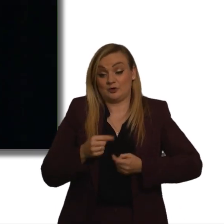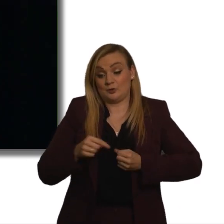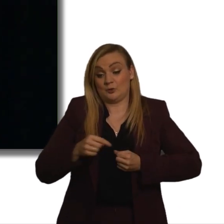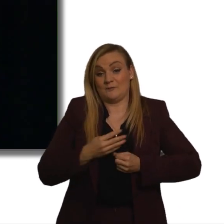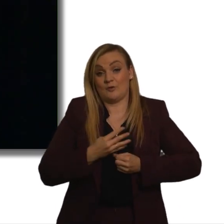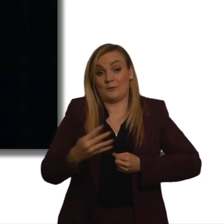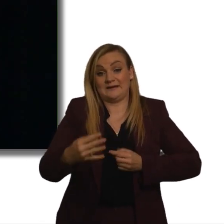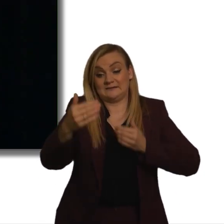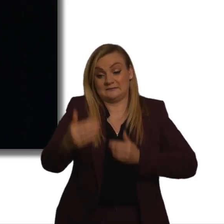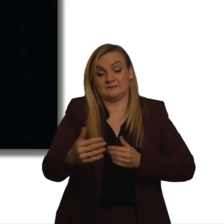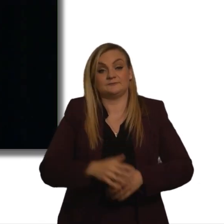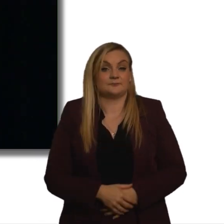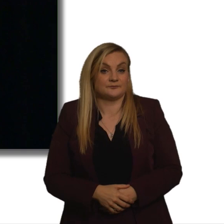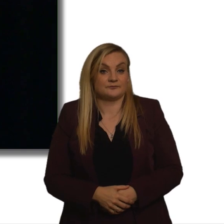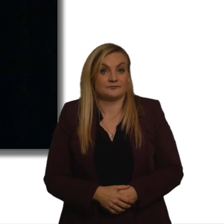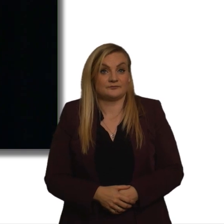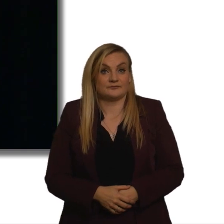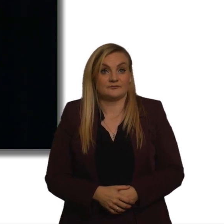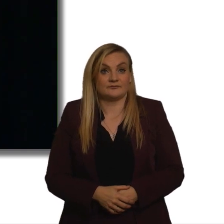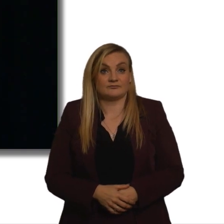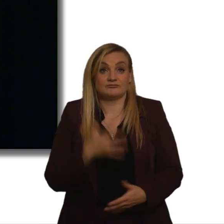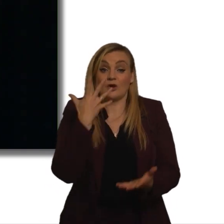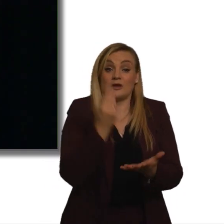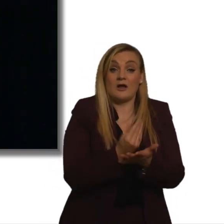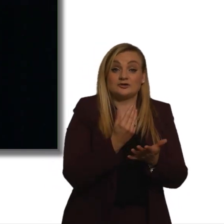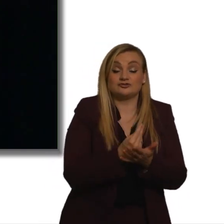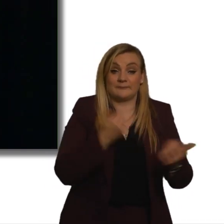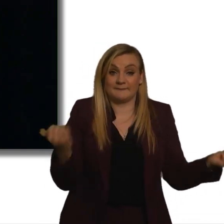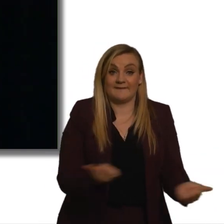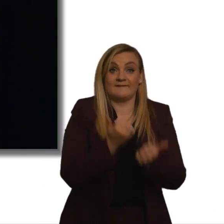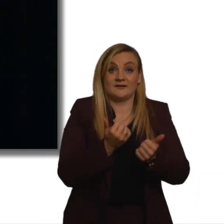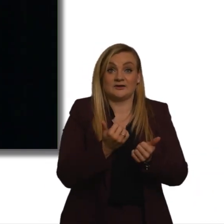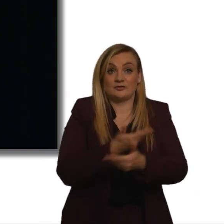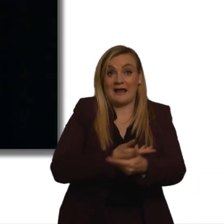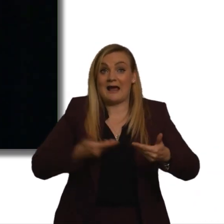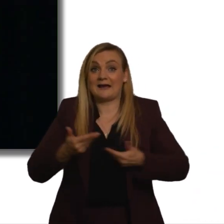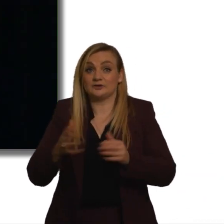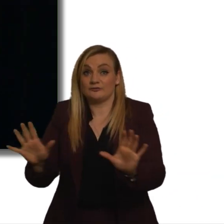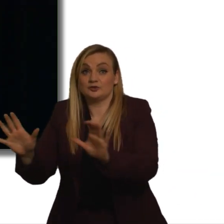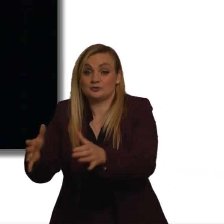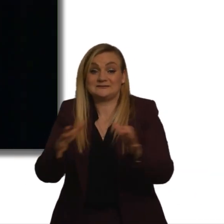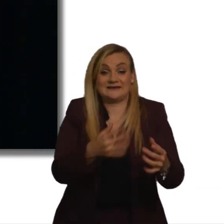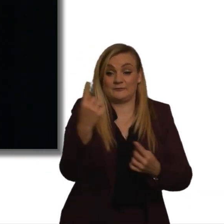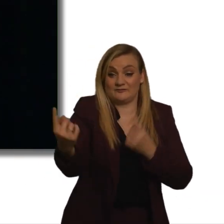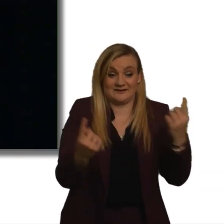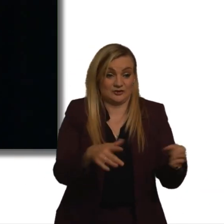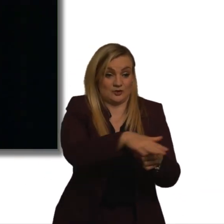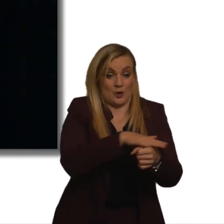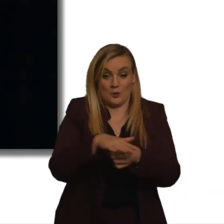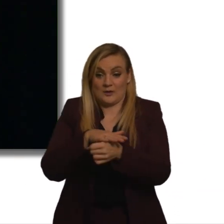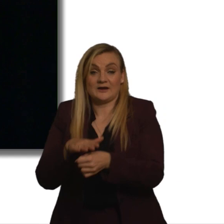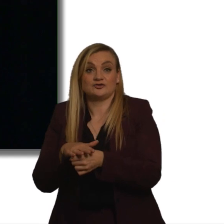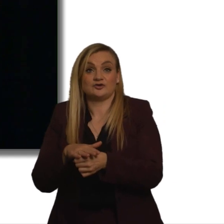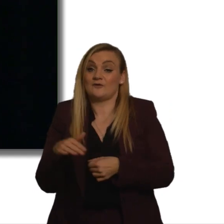4 weeks. When the live stream finishes, we will now hand over to the team at each location for